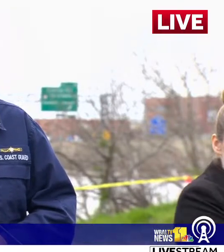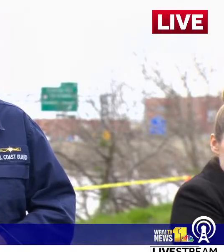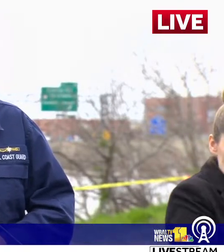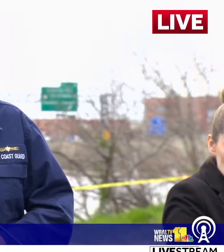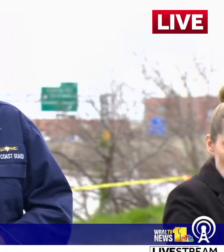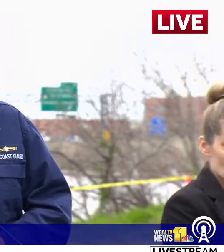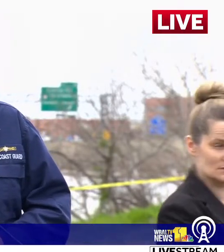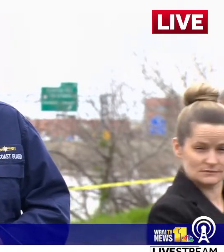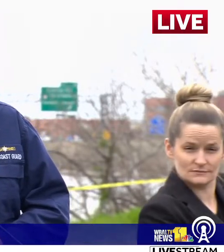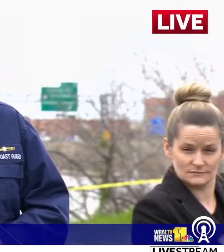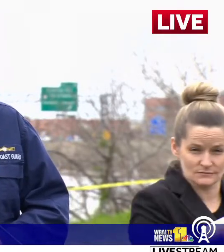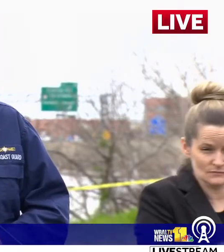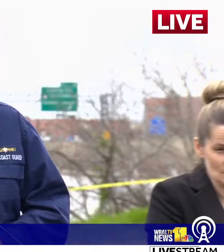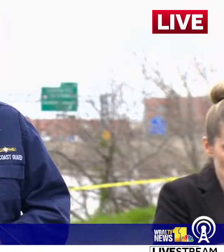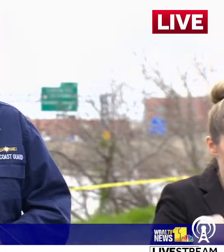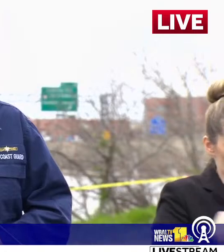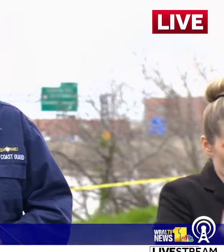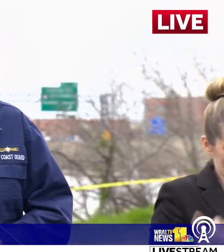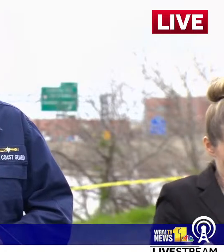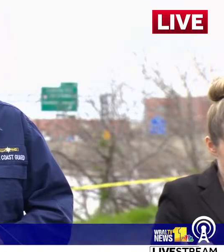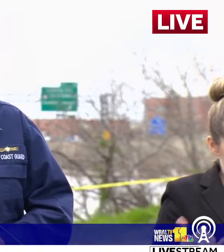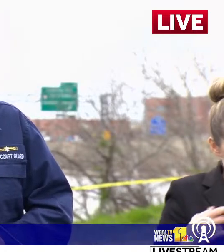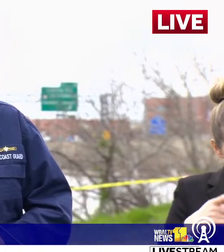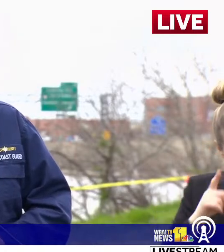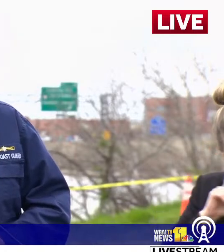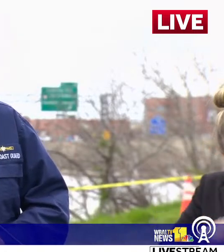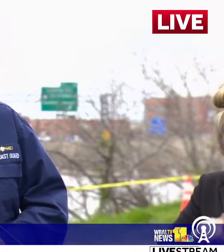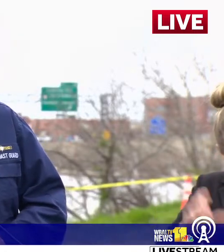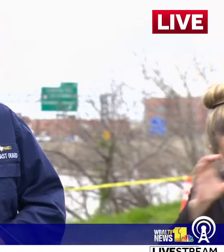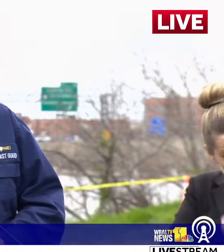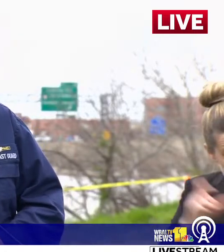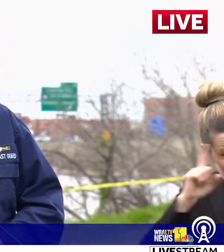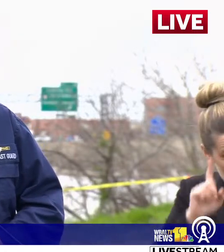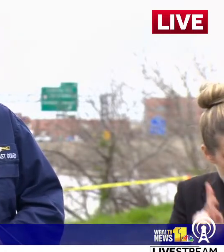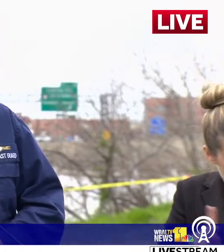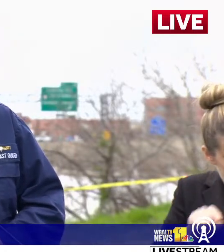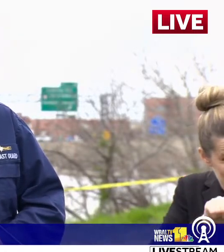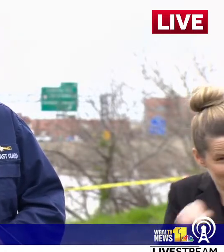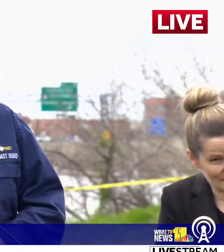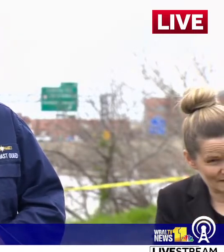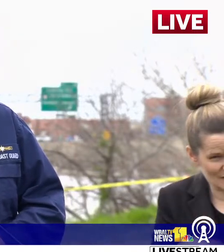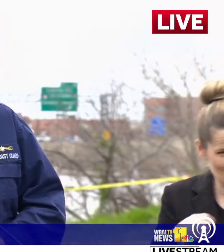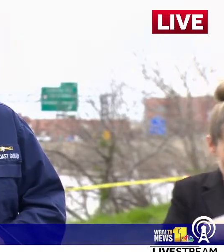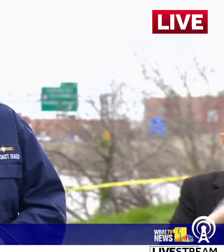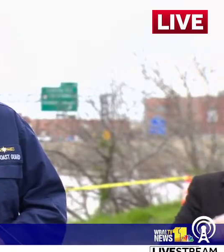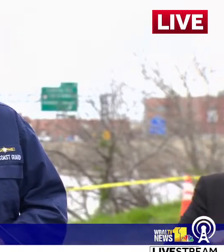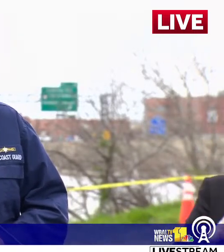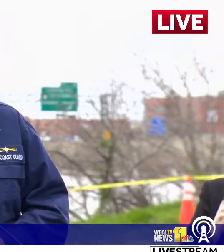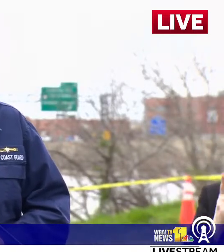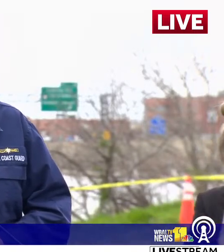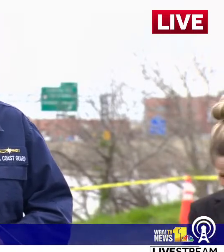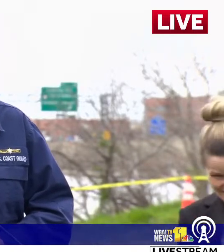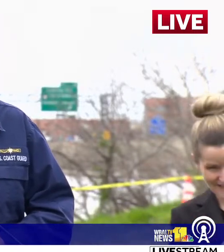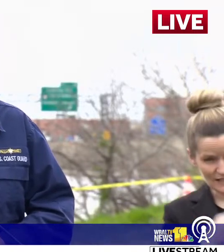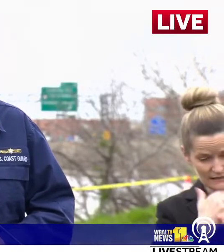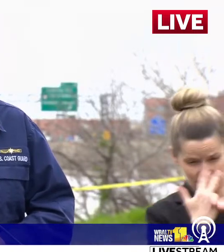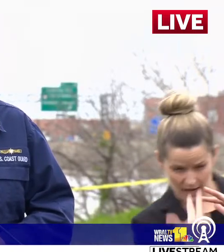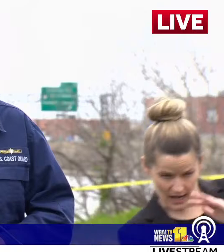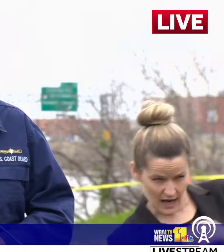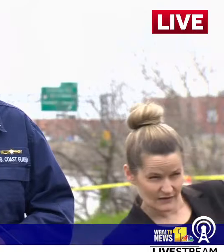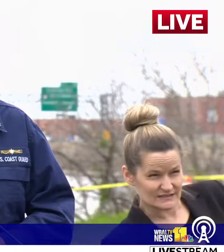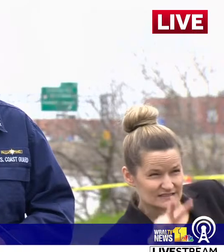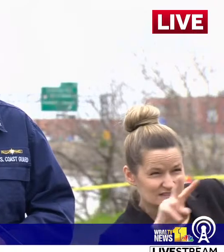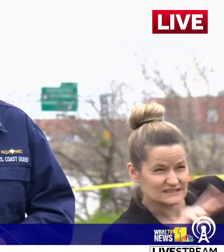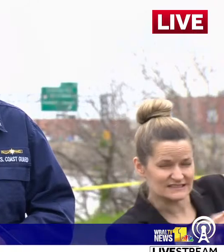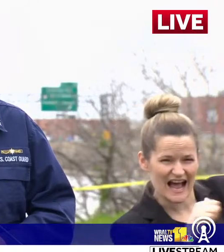of evaluating how we can actually potentially cut up portions of the bridge, how we can rig